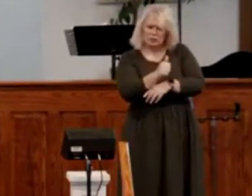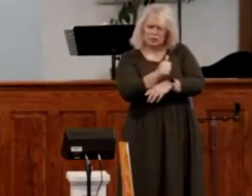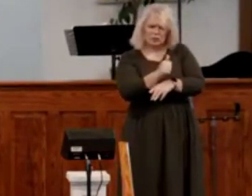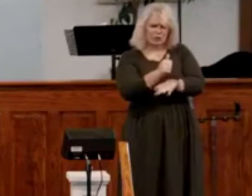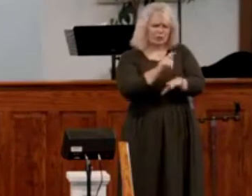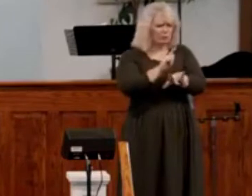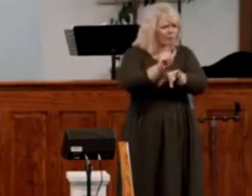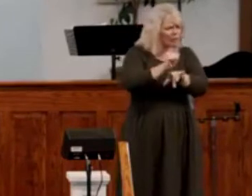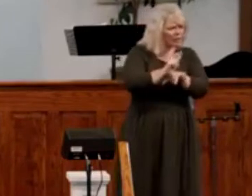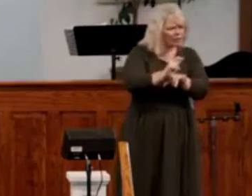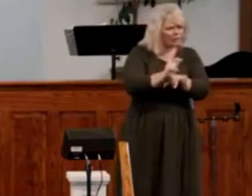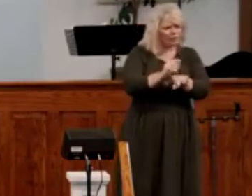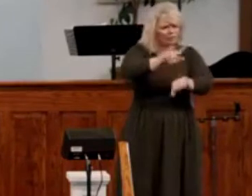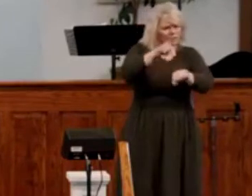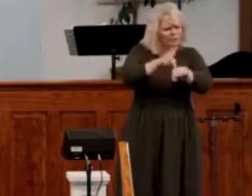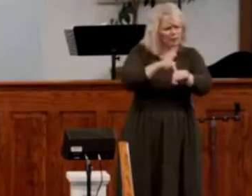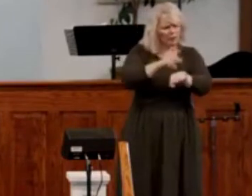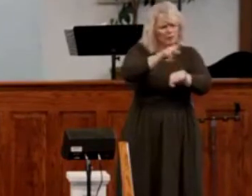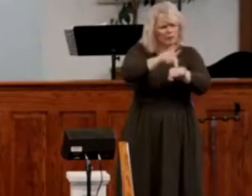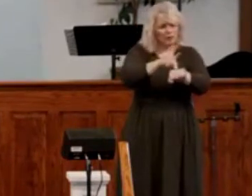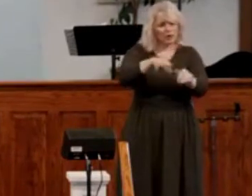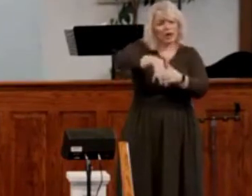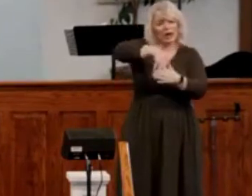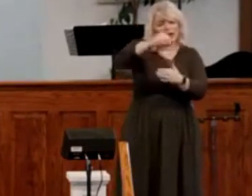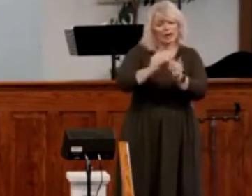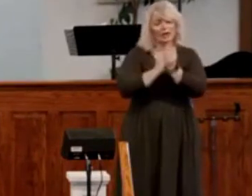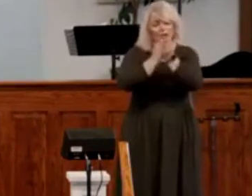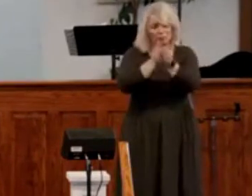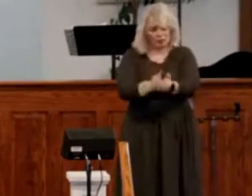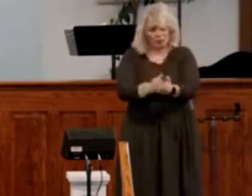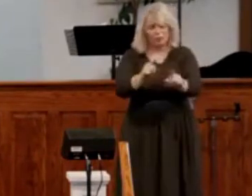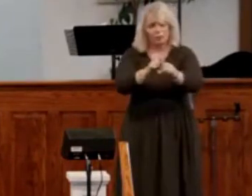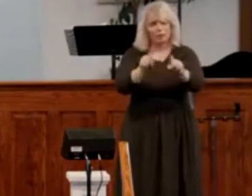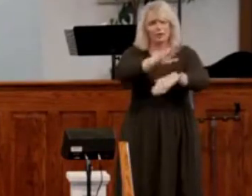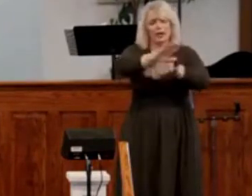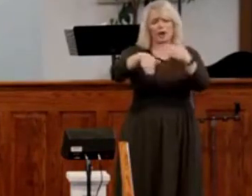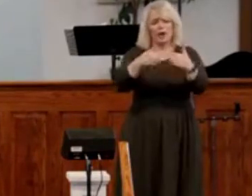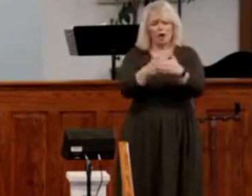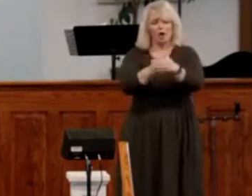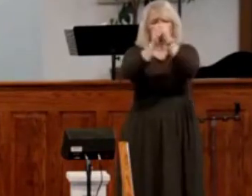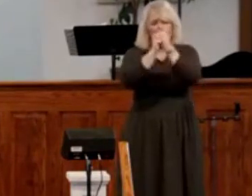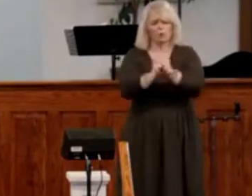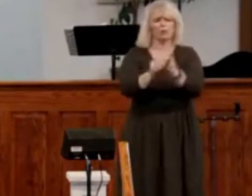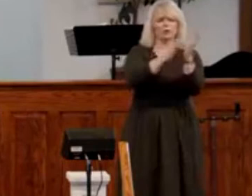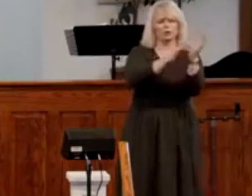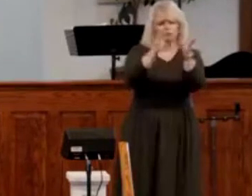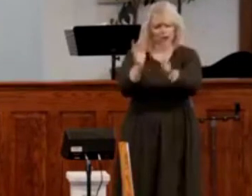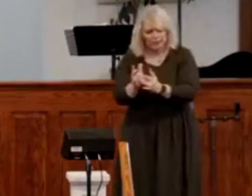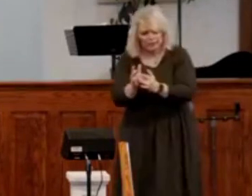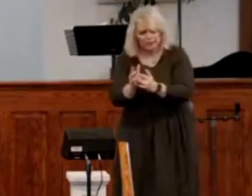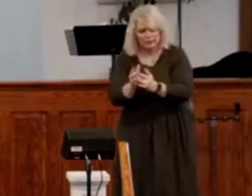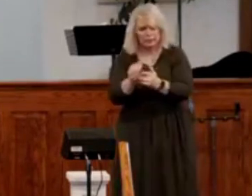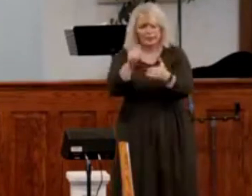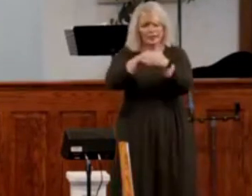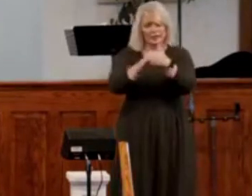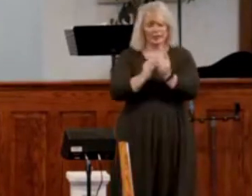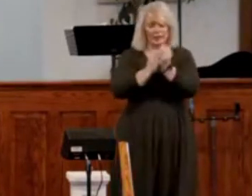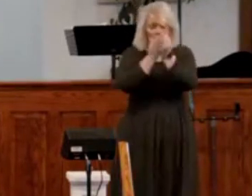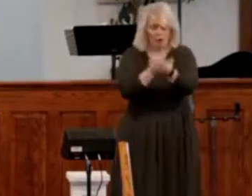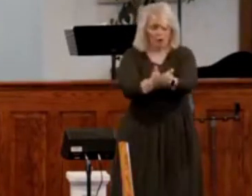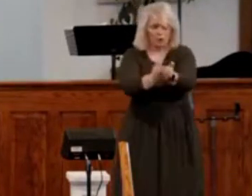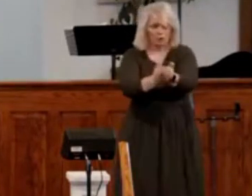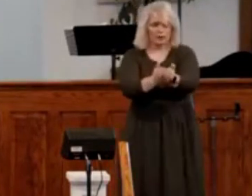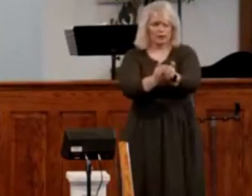the boat. But then he says, they all worshiped Jesus when he got into the boat. So I think that it's